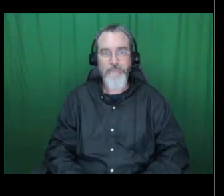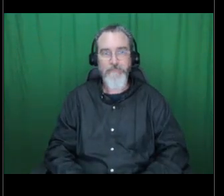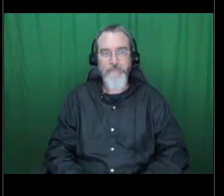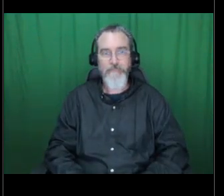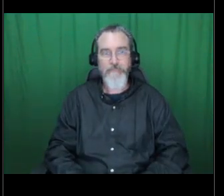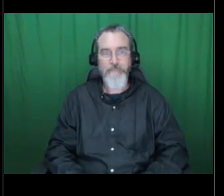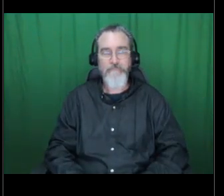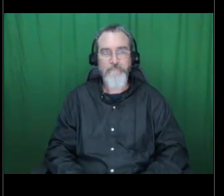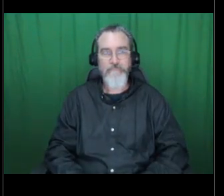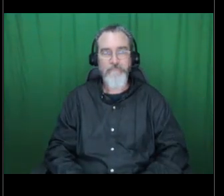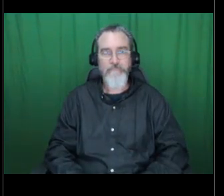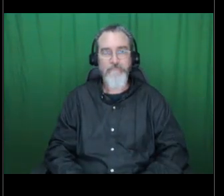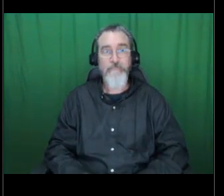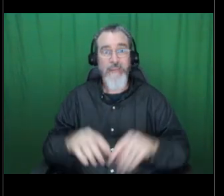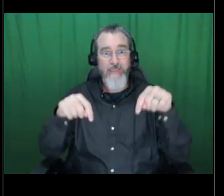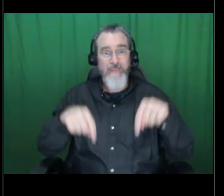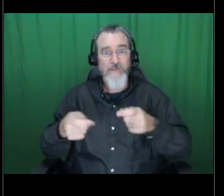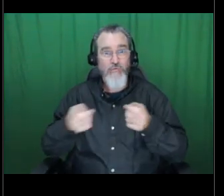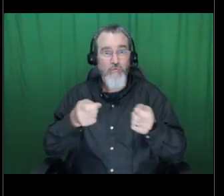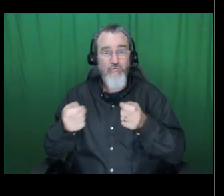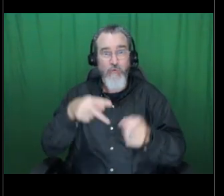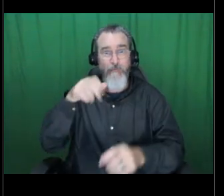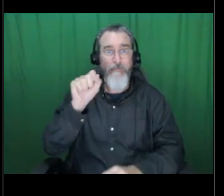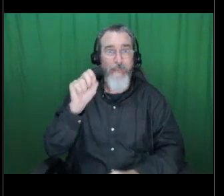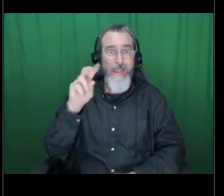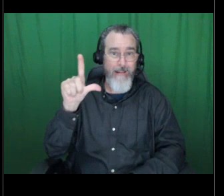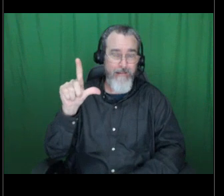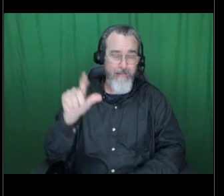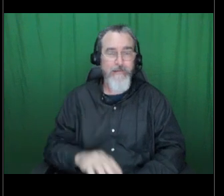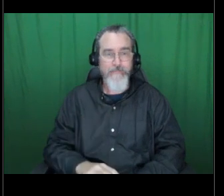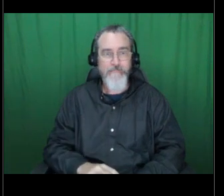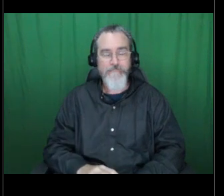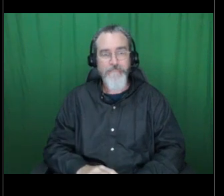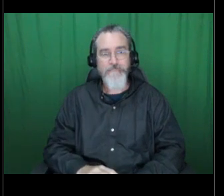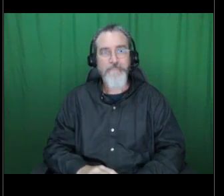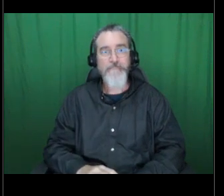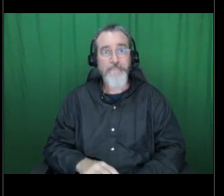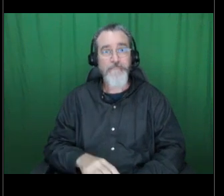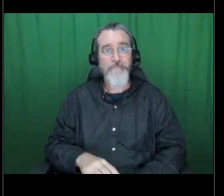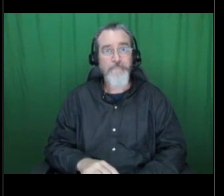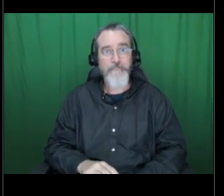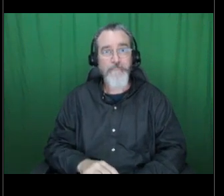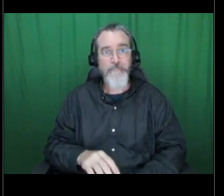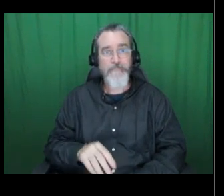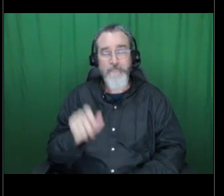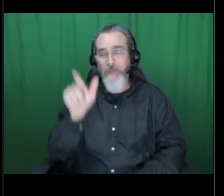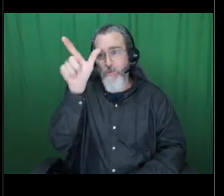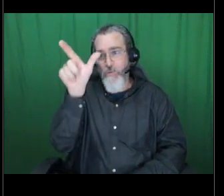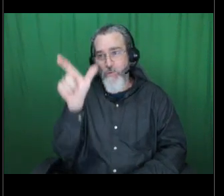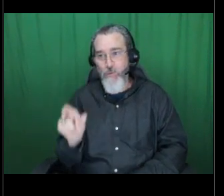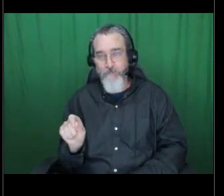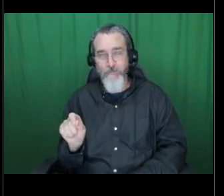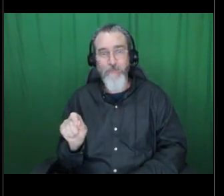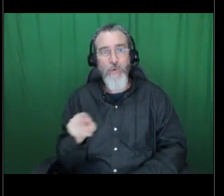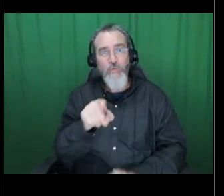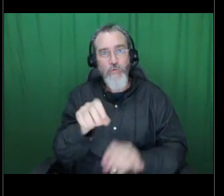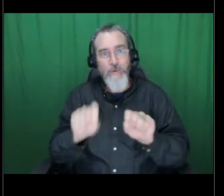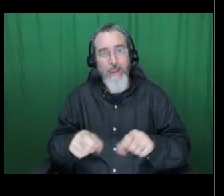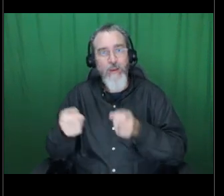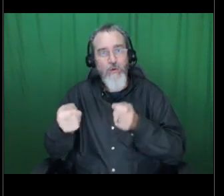The GoToWebinar control panel. The GoToWebinar control panel is where you will control your